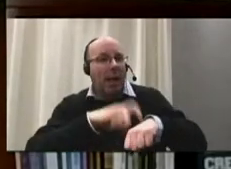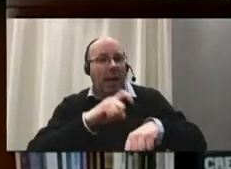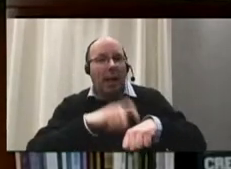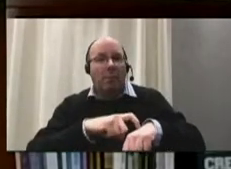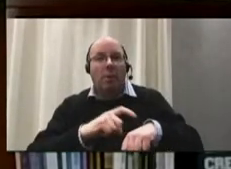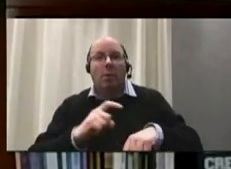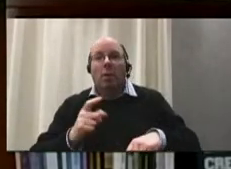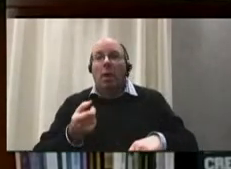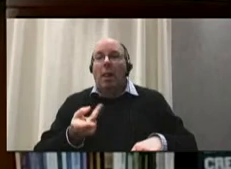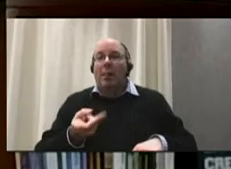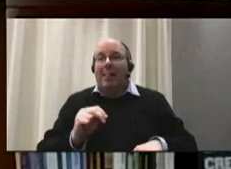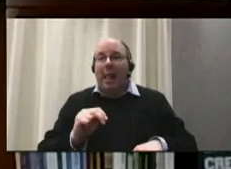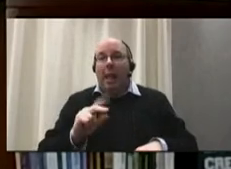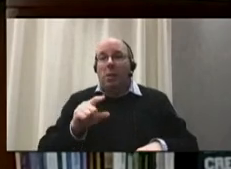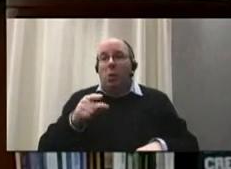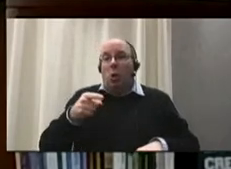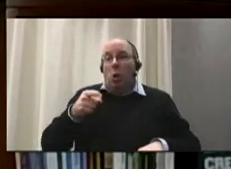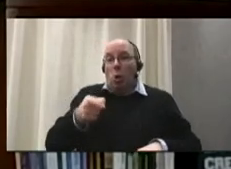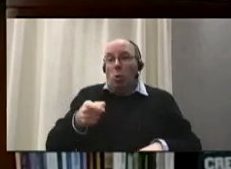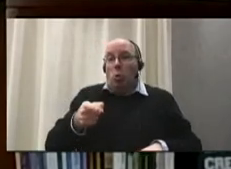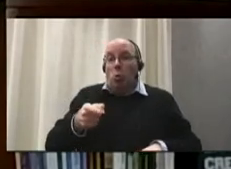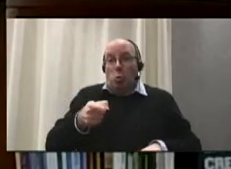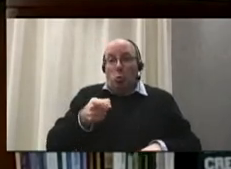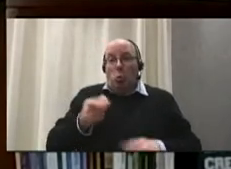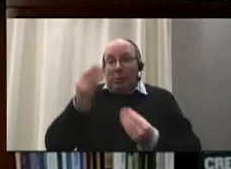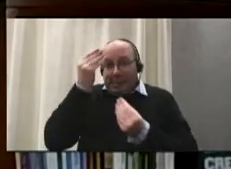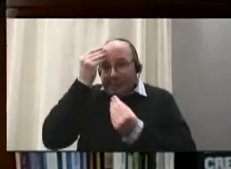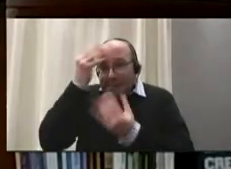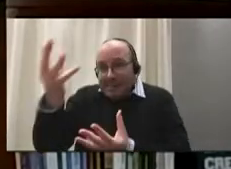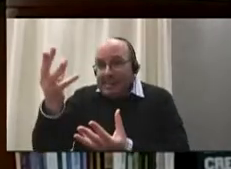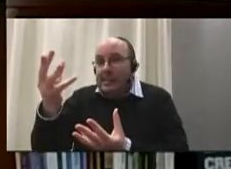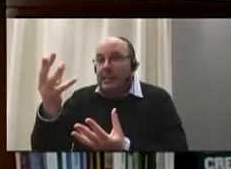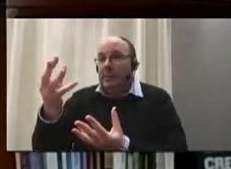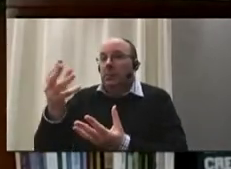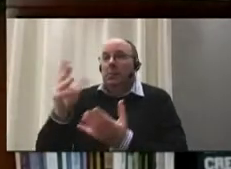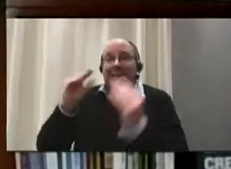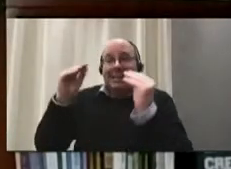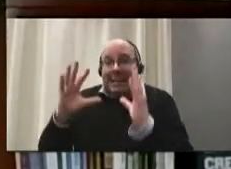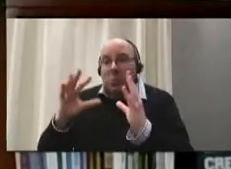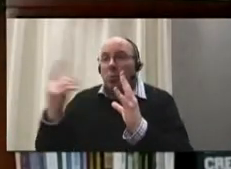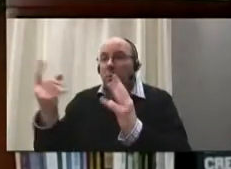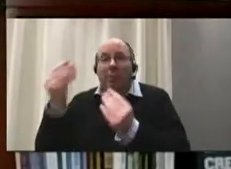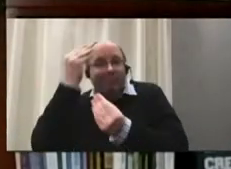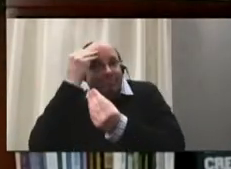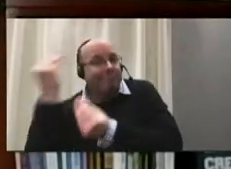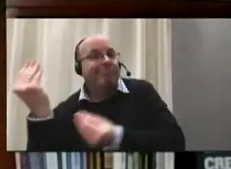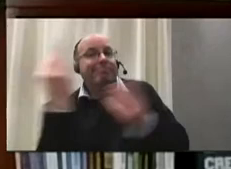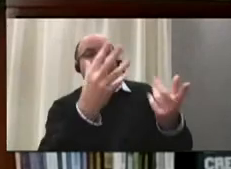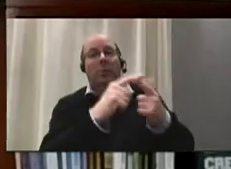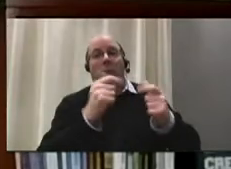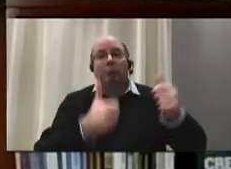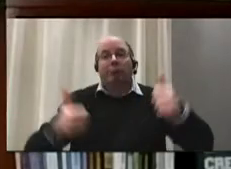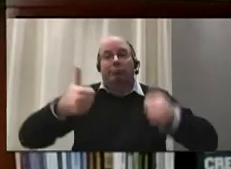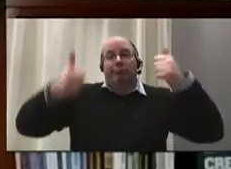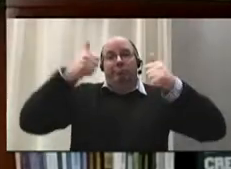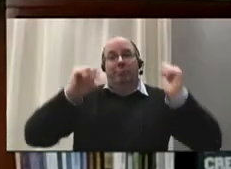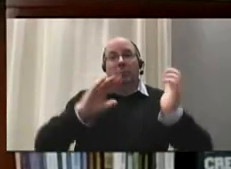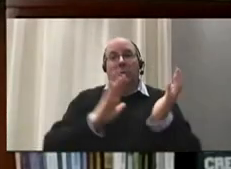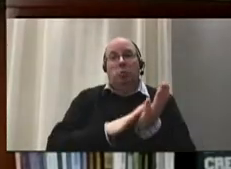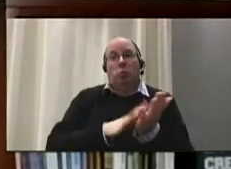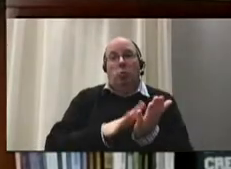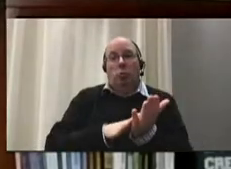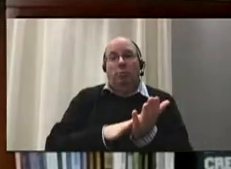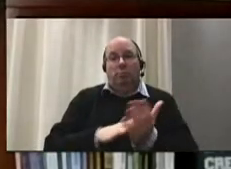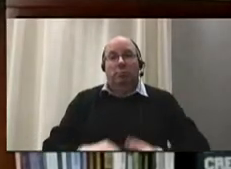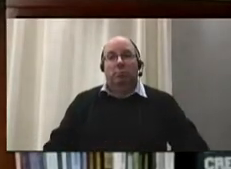they elevate it to the school system, because it's the only way that we can change and make those adjustments that are meaningful to you. The final thing that I'll say